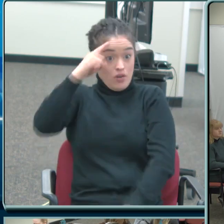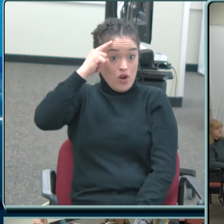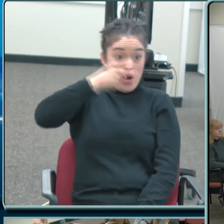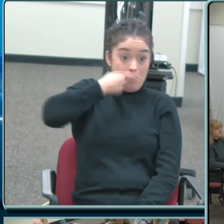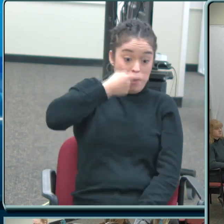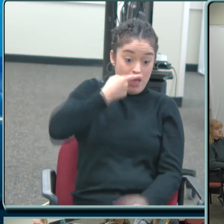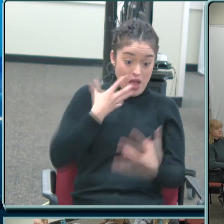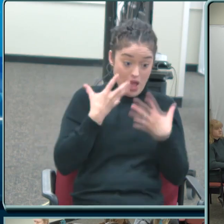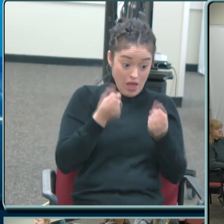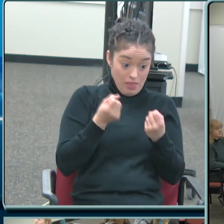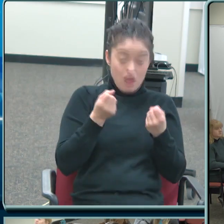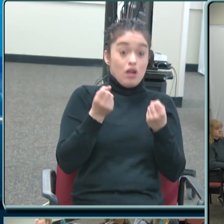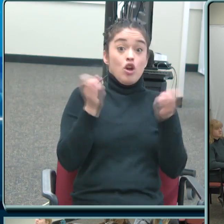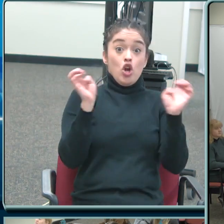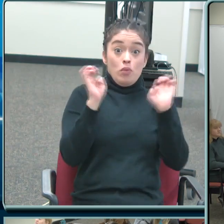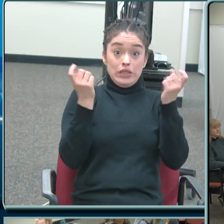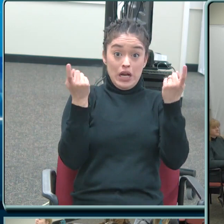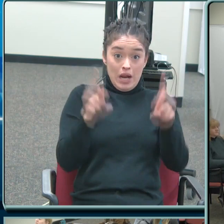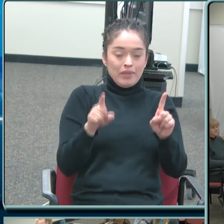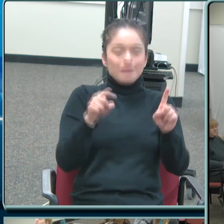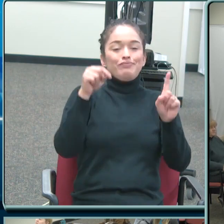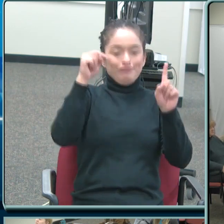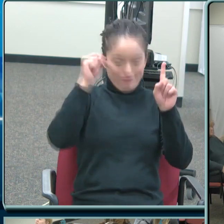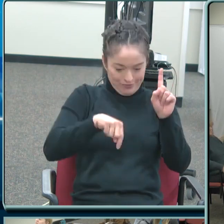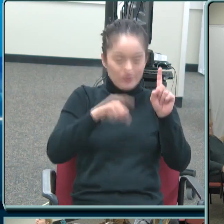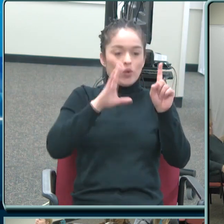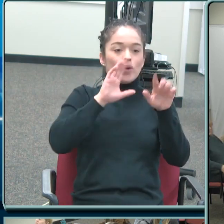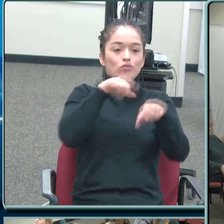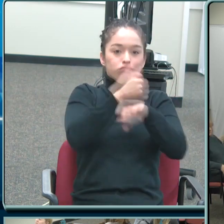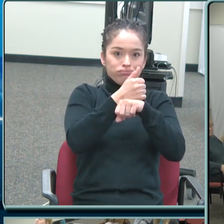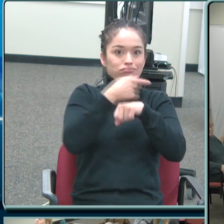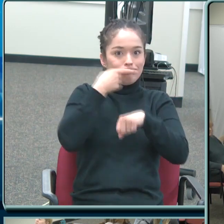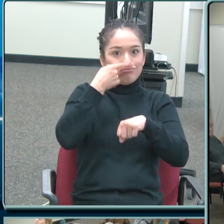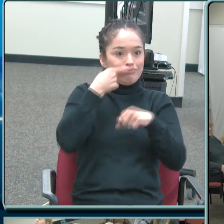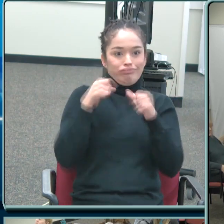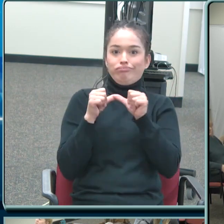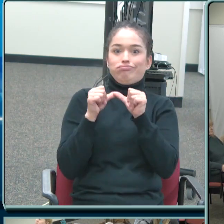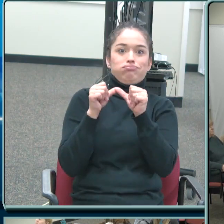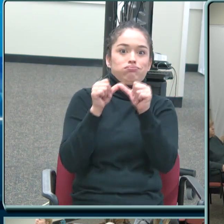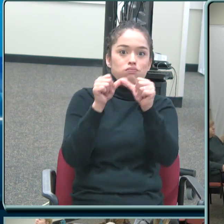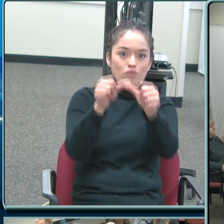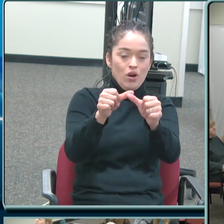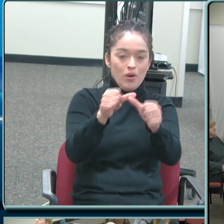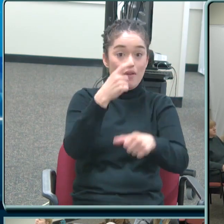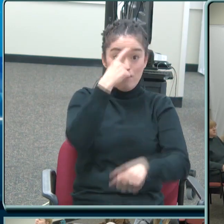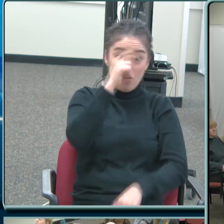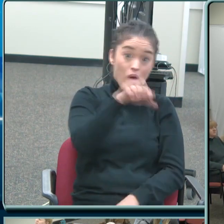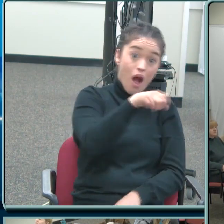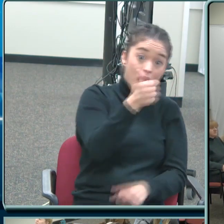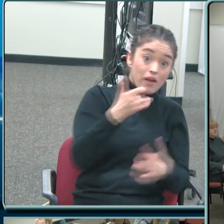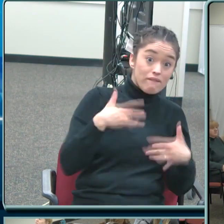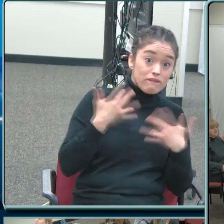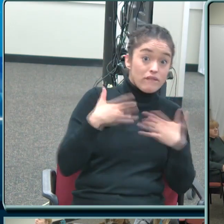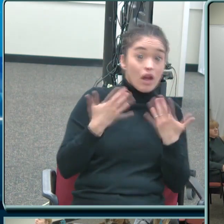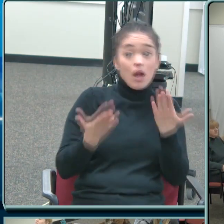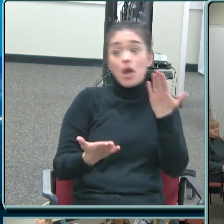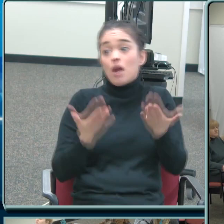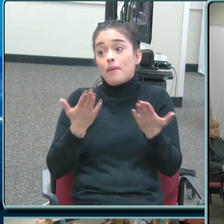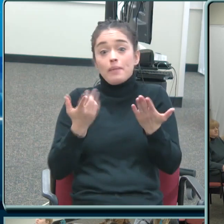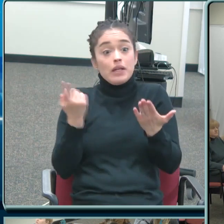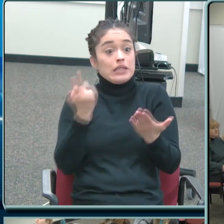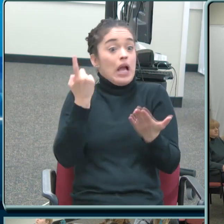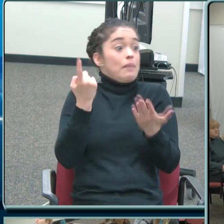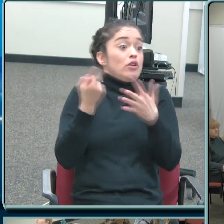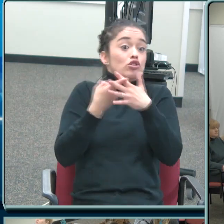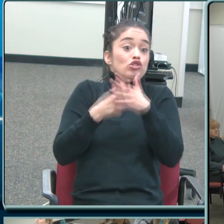health, it's often a very sustained long-term response. And for other events, it may be something that can start